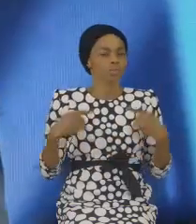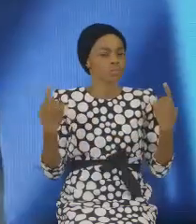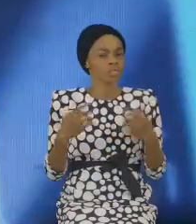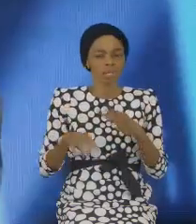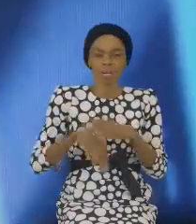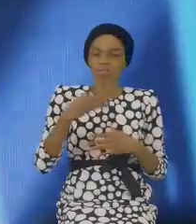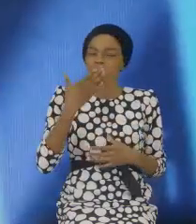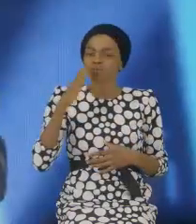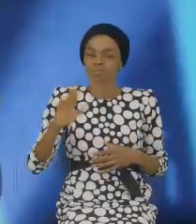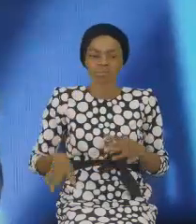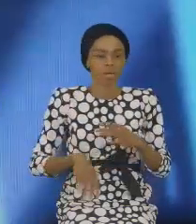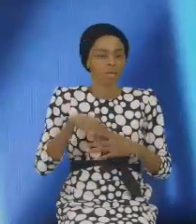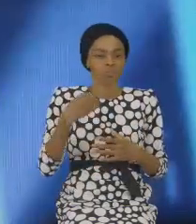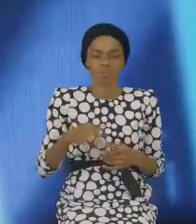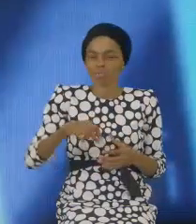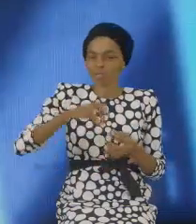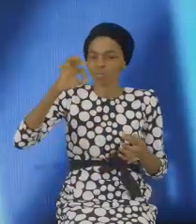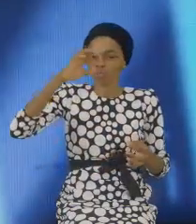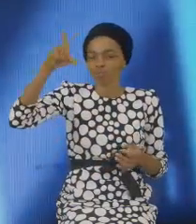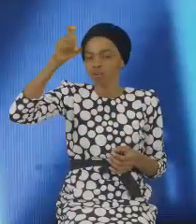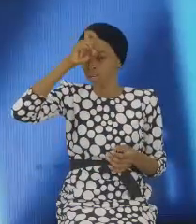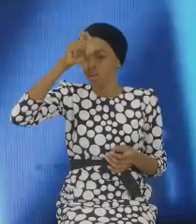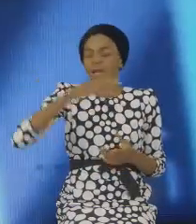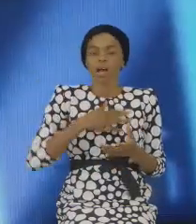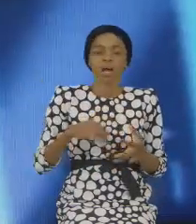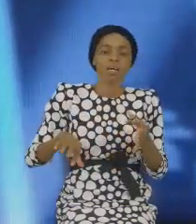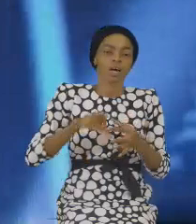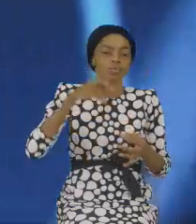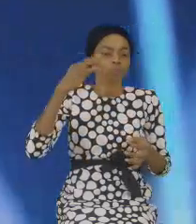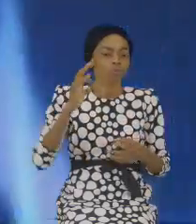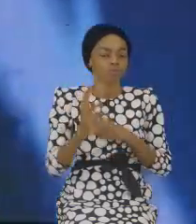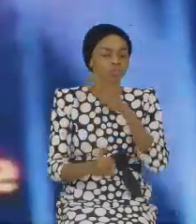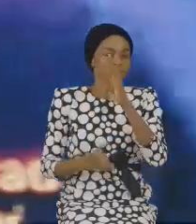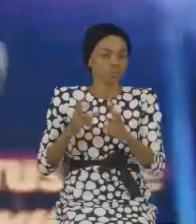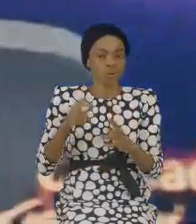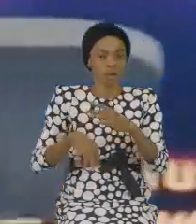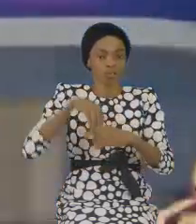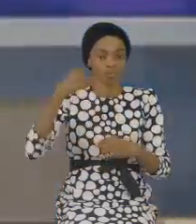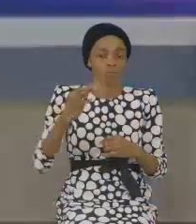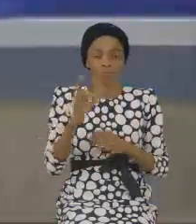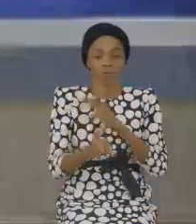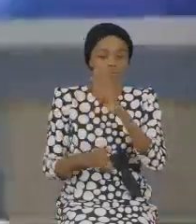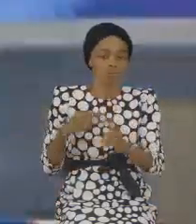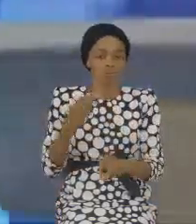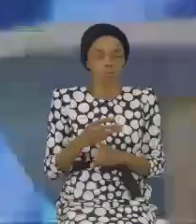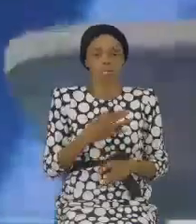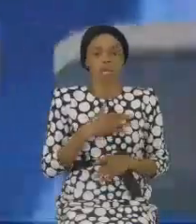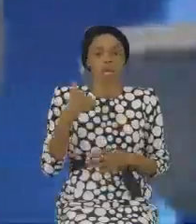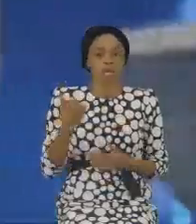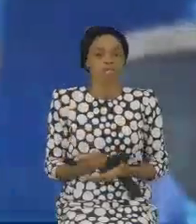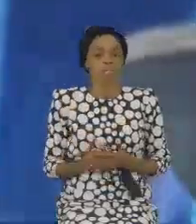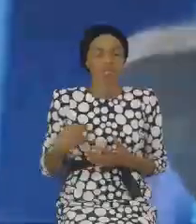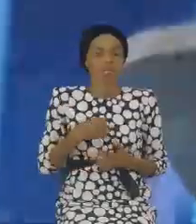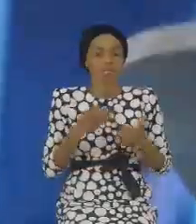of spiritual Egypt, and out of the world. And then how to live the life he